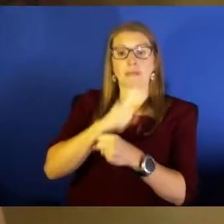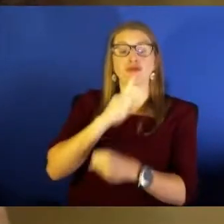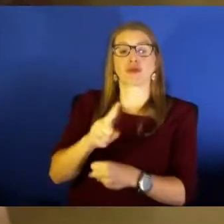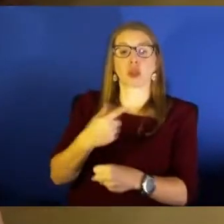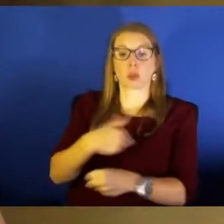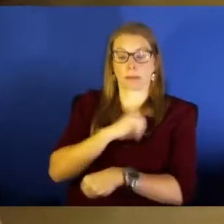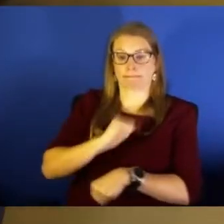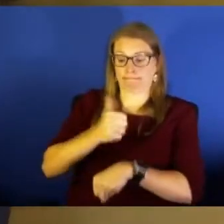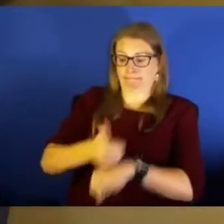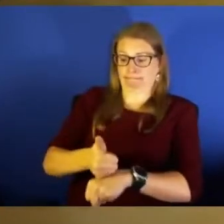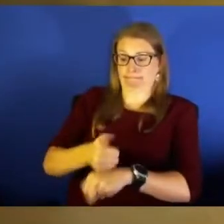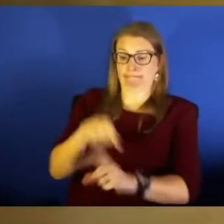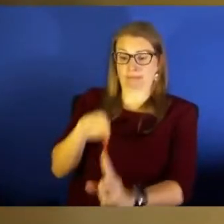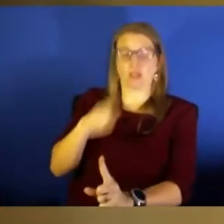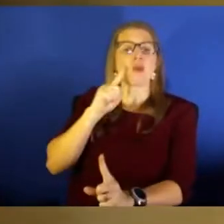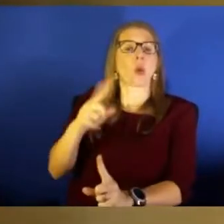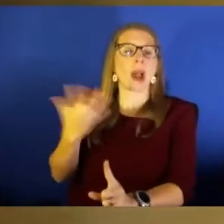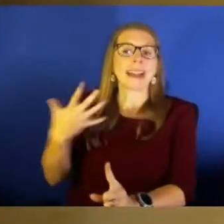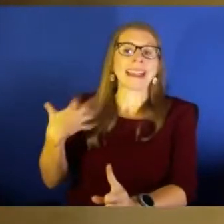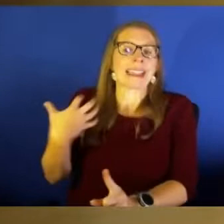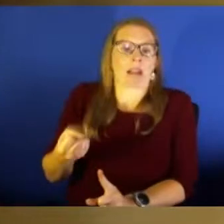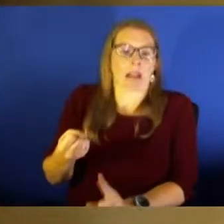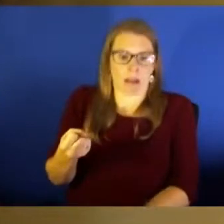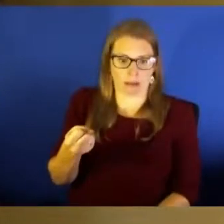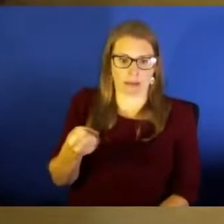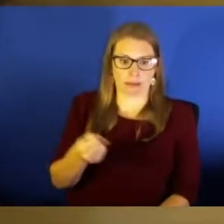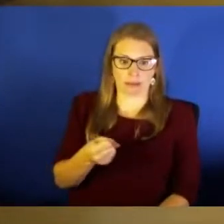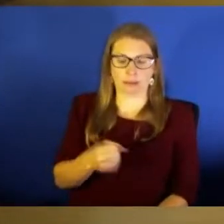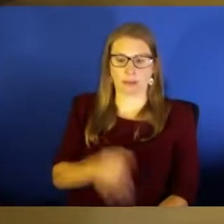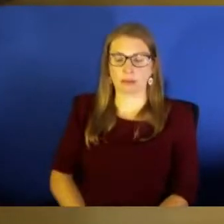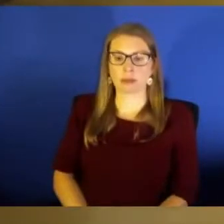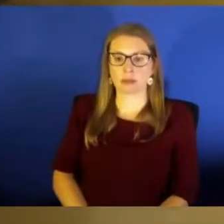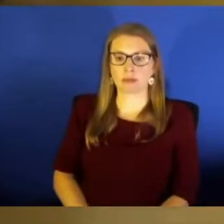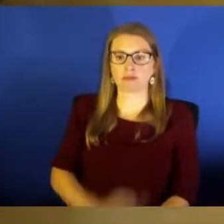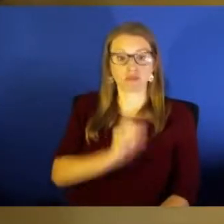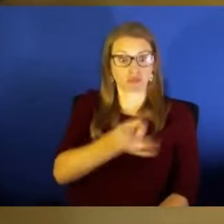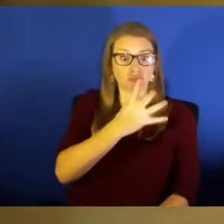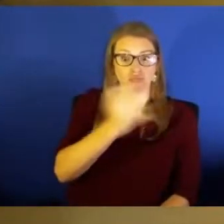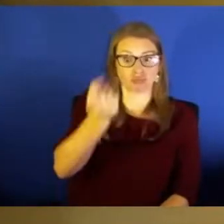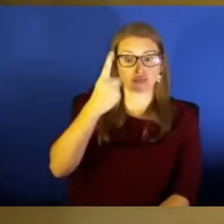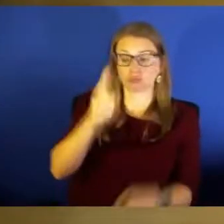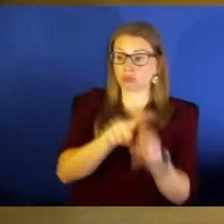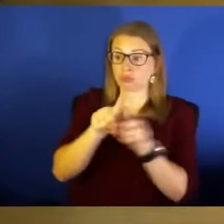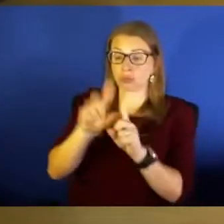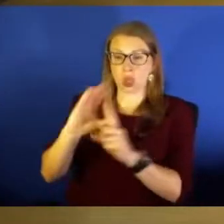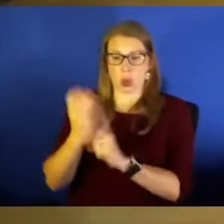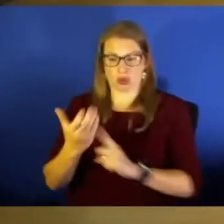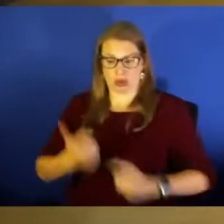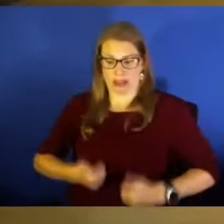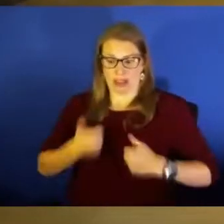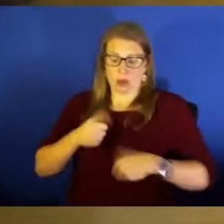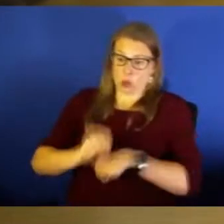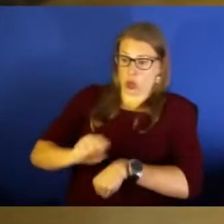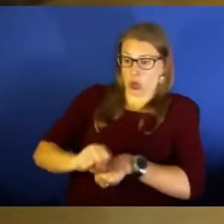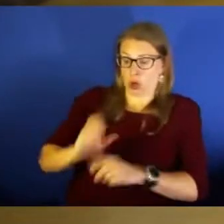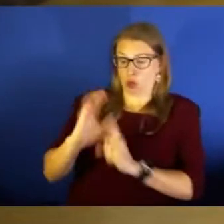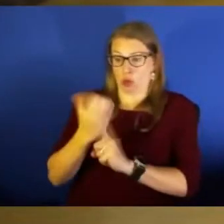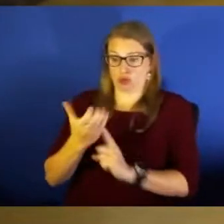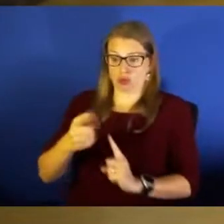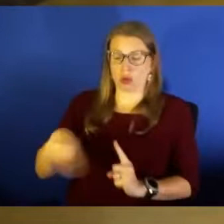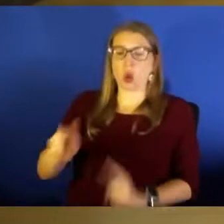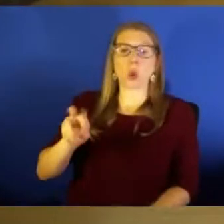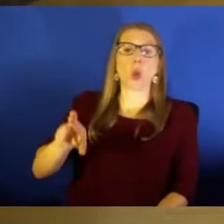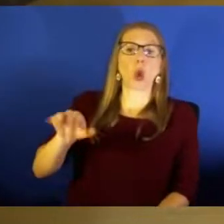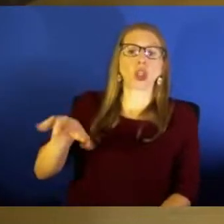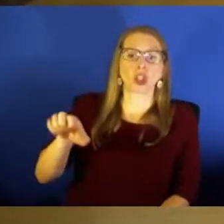healing. So apart from just the nature of the trauma itself, we also live in a culture and we work in a culture as warriors where we're usually